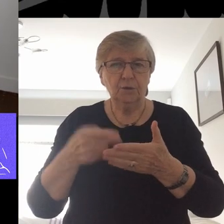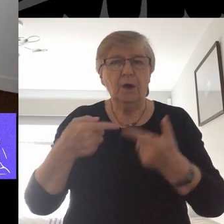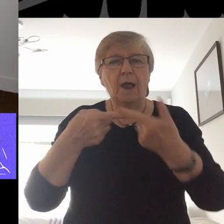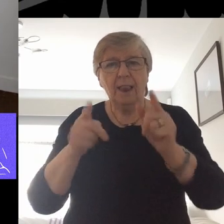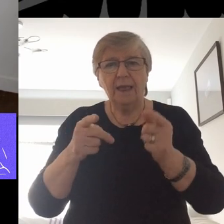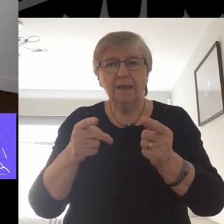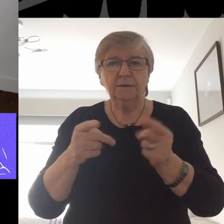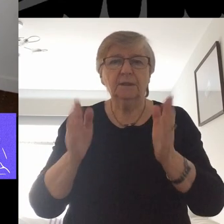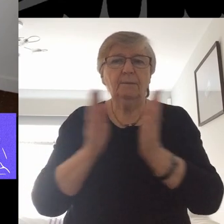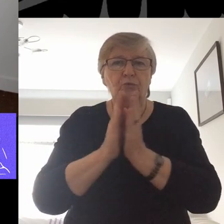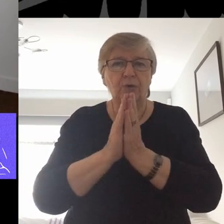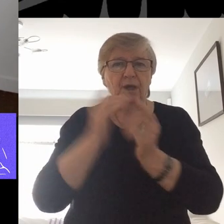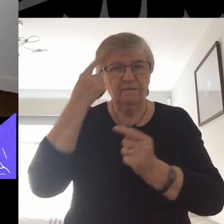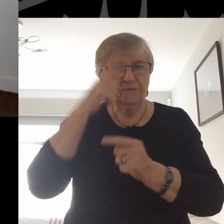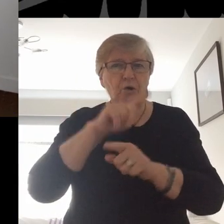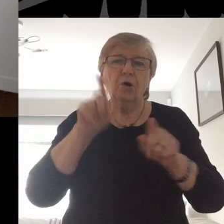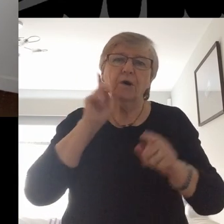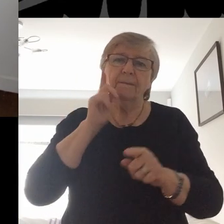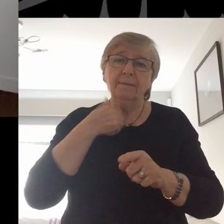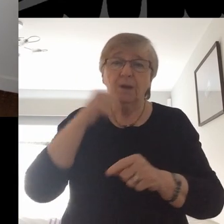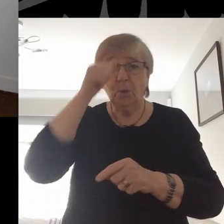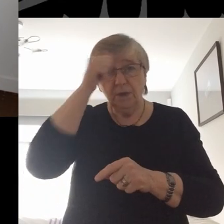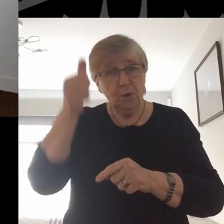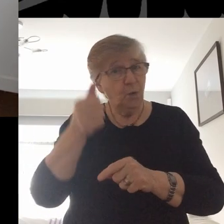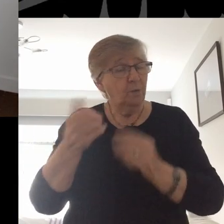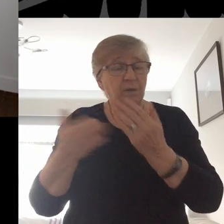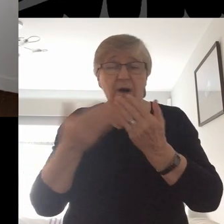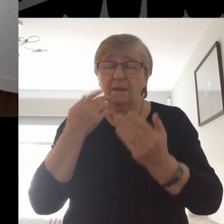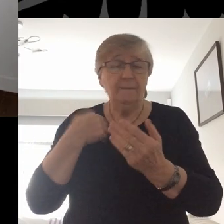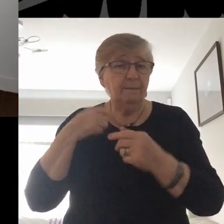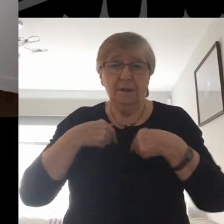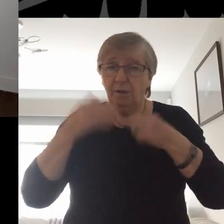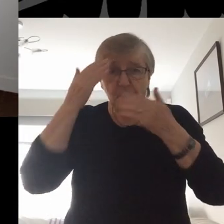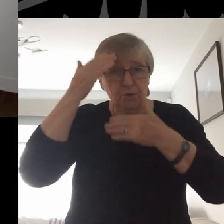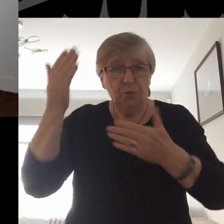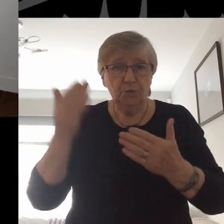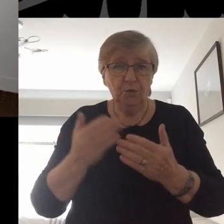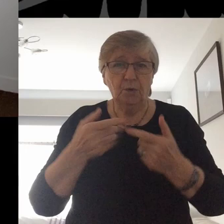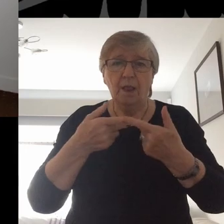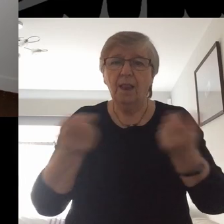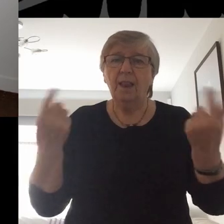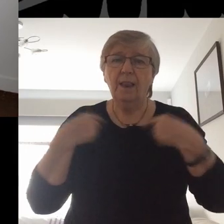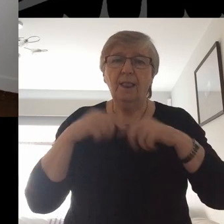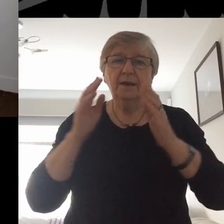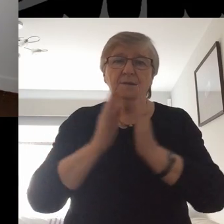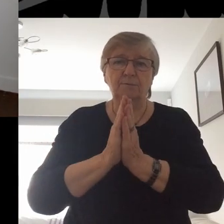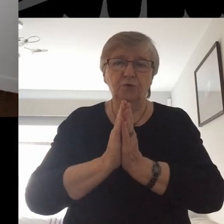prayers for those we know and those we don't. Let's pray.